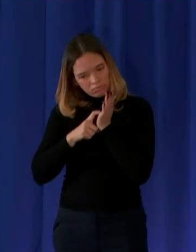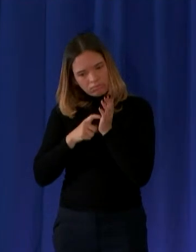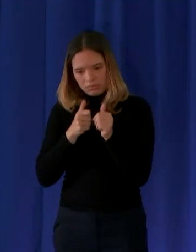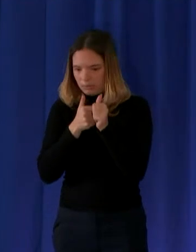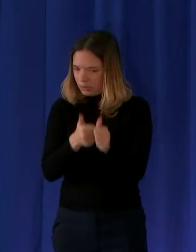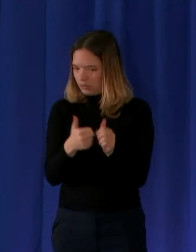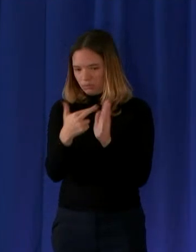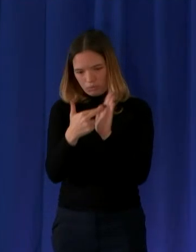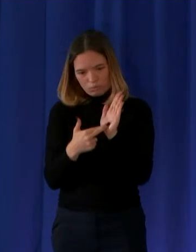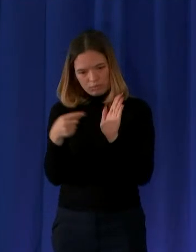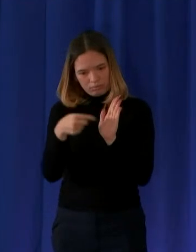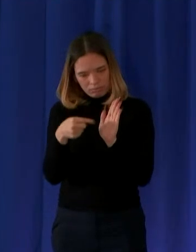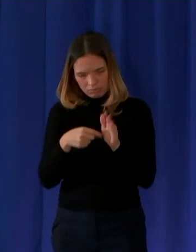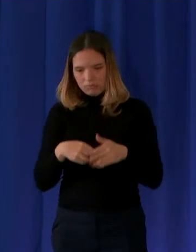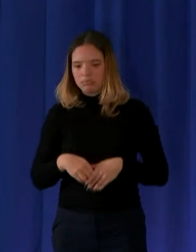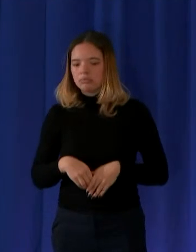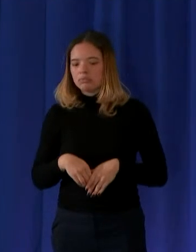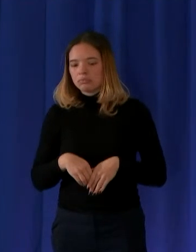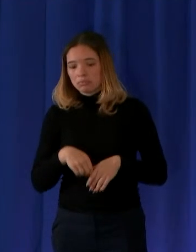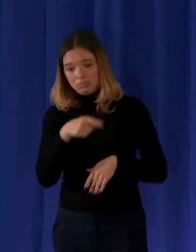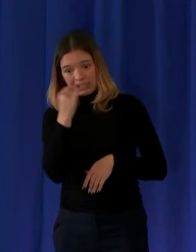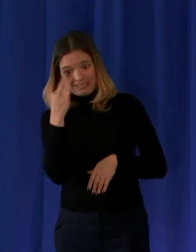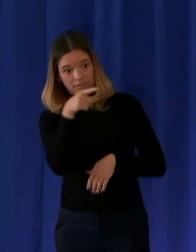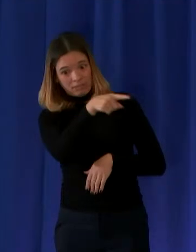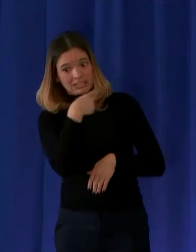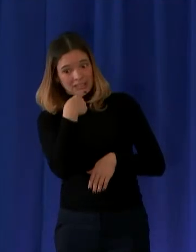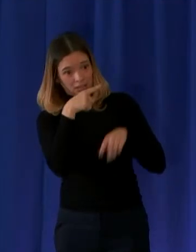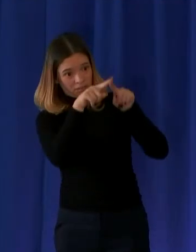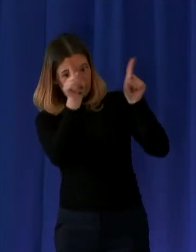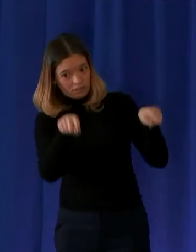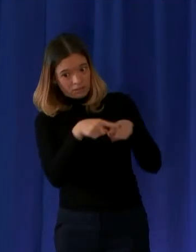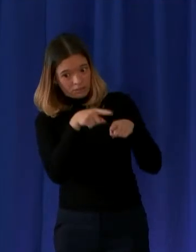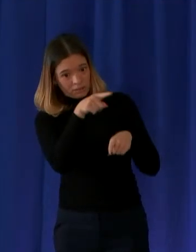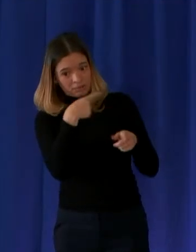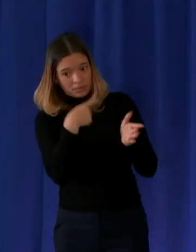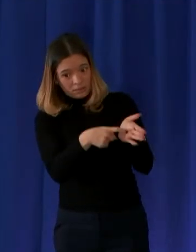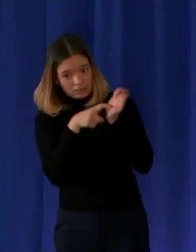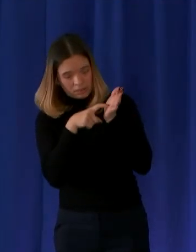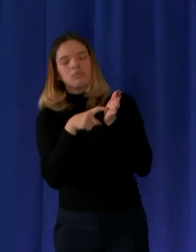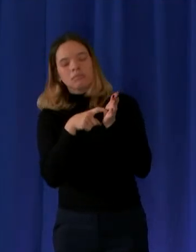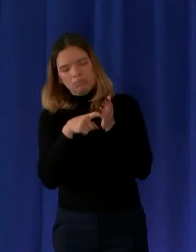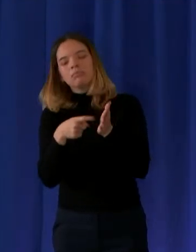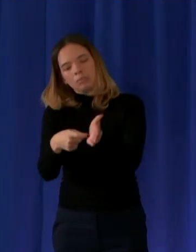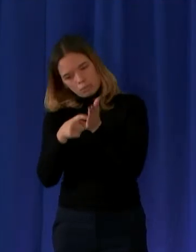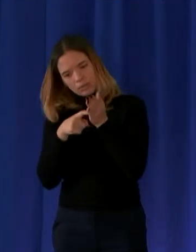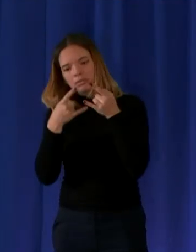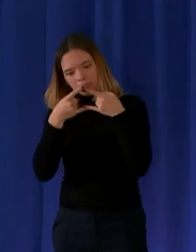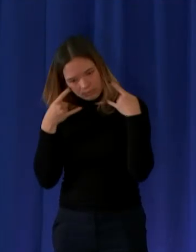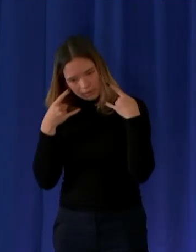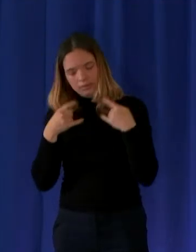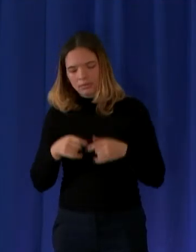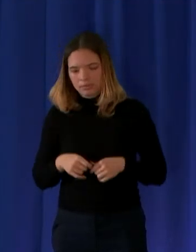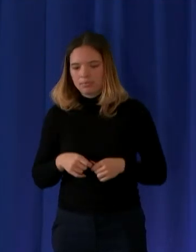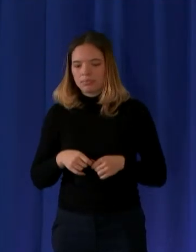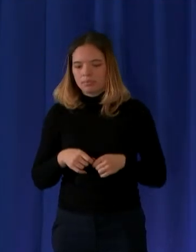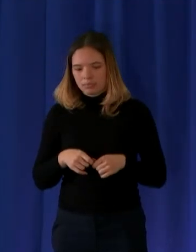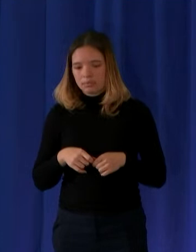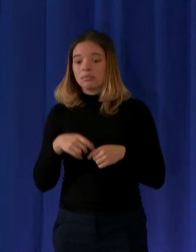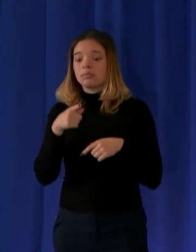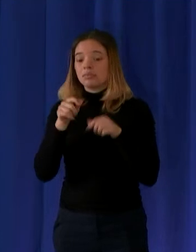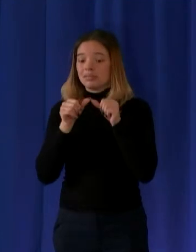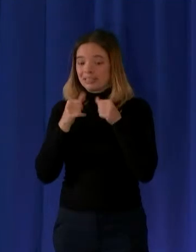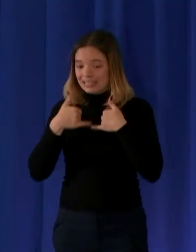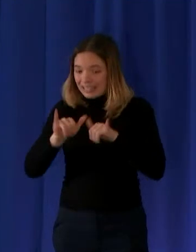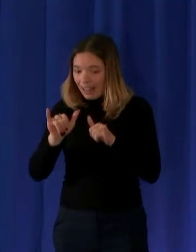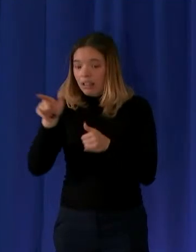masks and puts up signage to that effect. Masks will still be required at schools, child